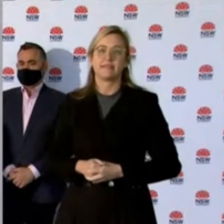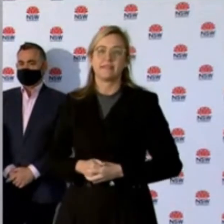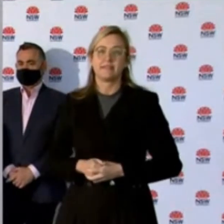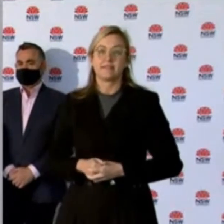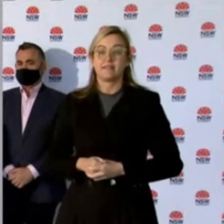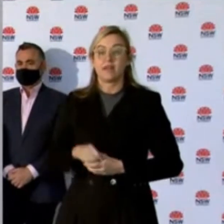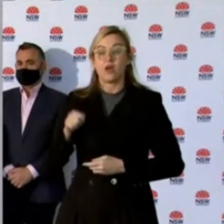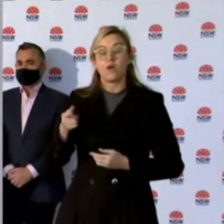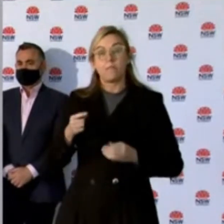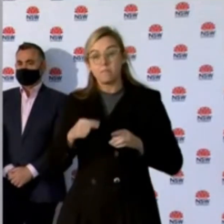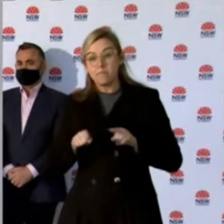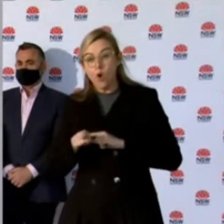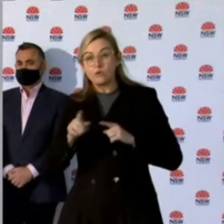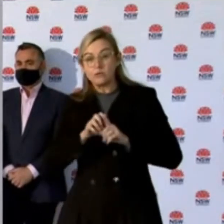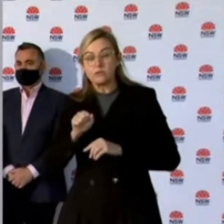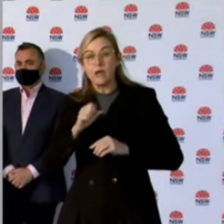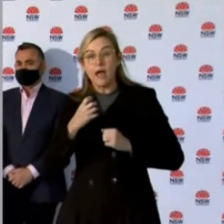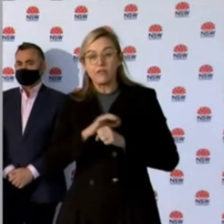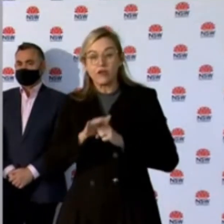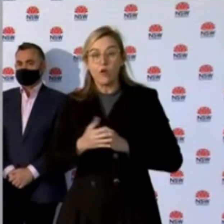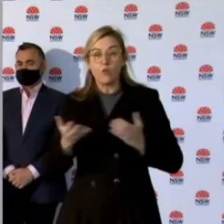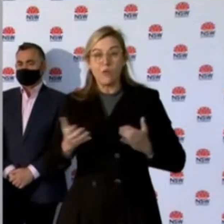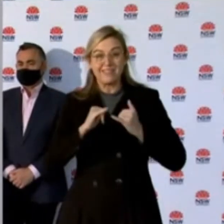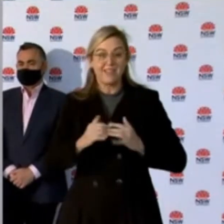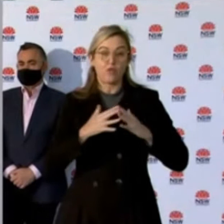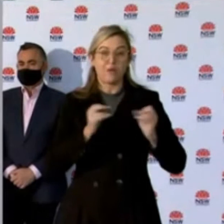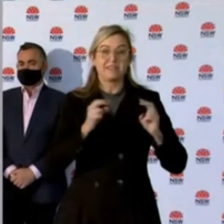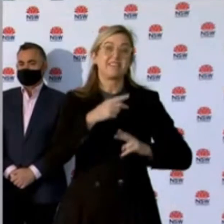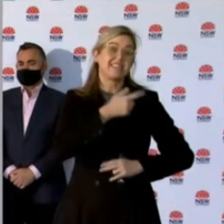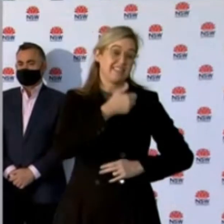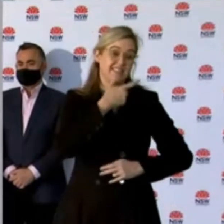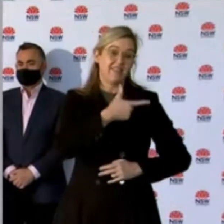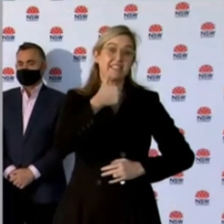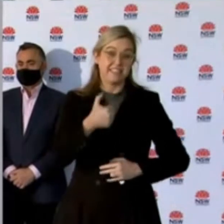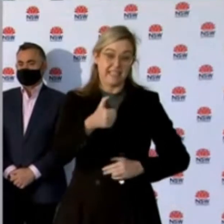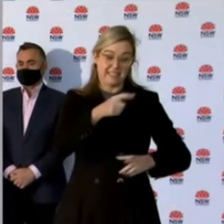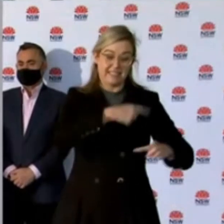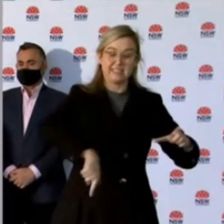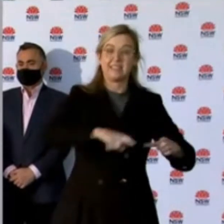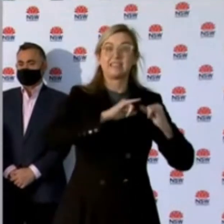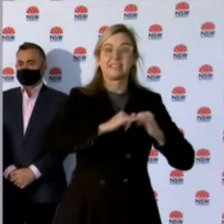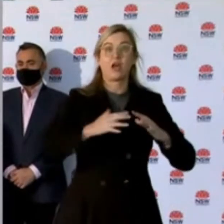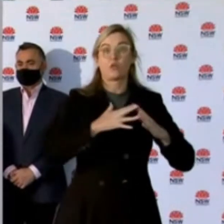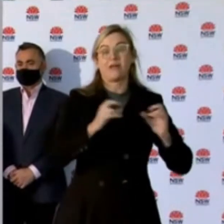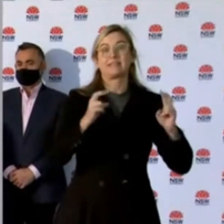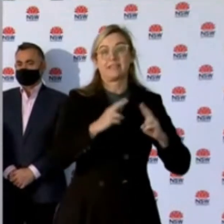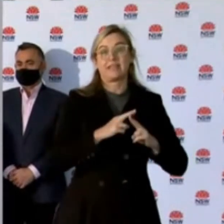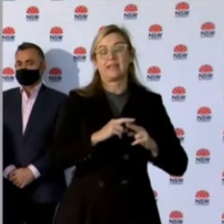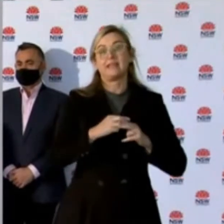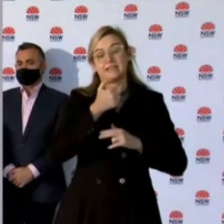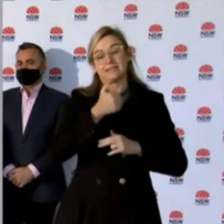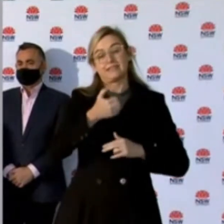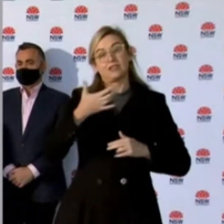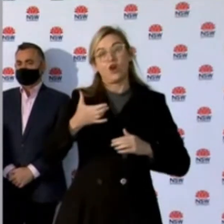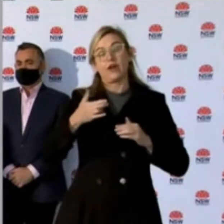in southwestern Sydney, with 76 from southwestern Sydney, most of these are occurring 69 from the Fairfield local